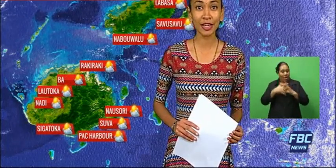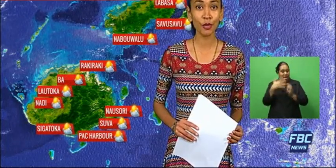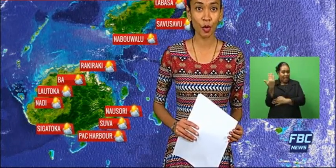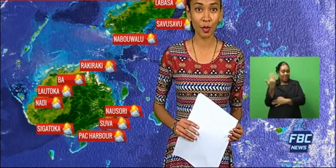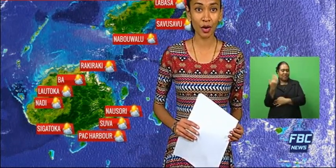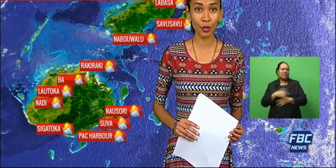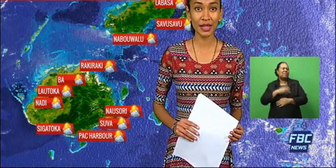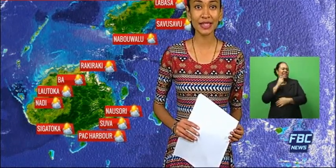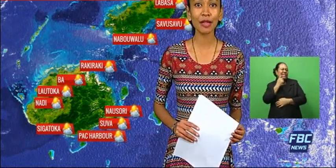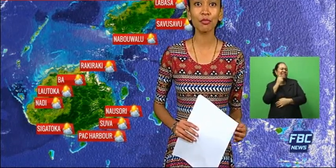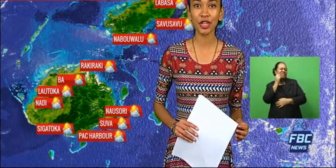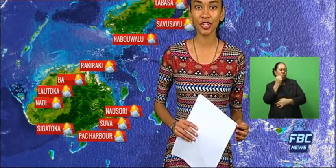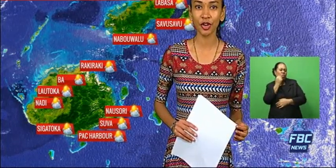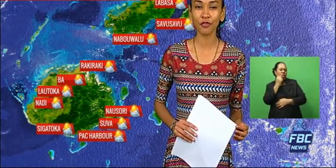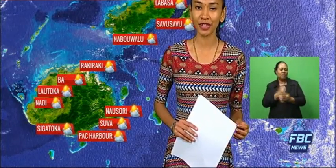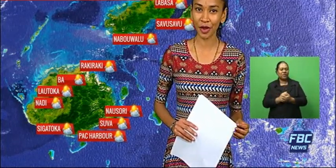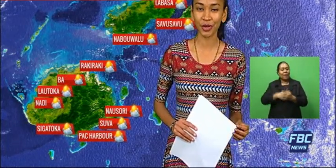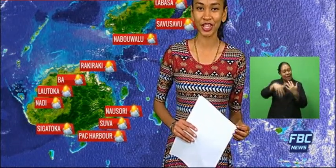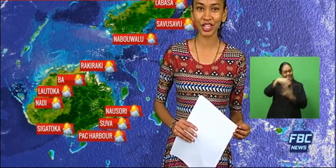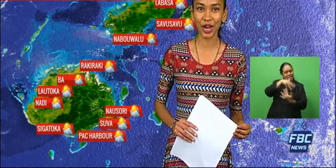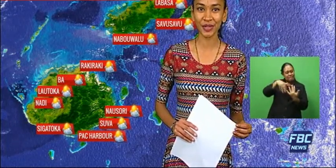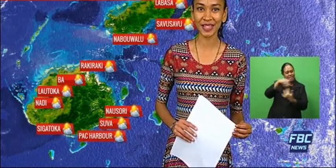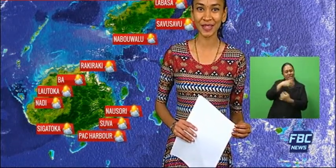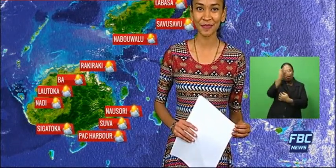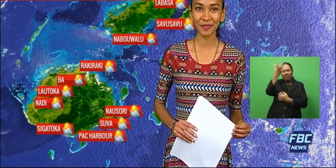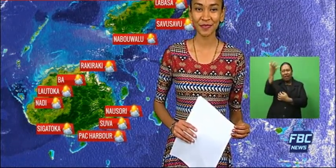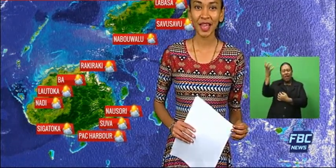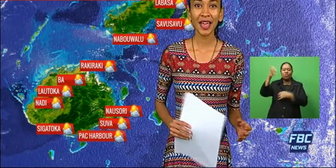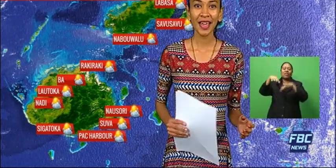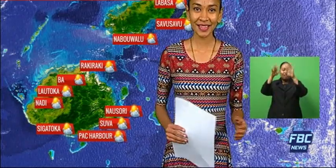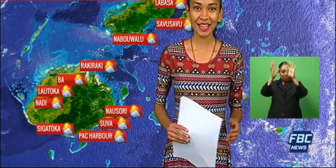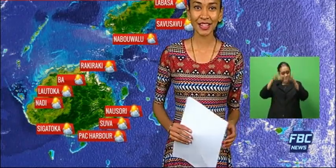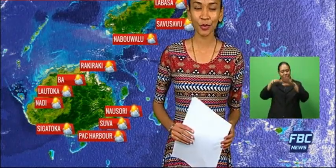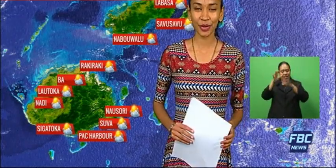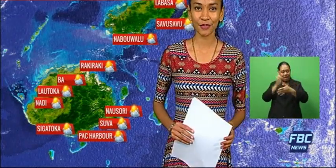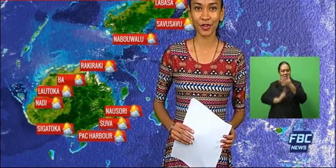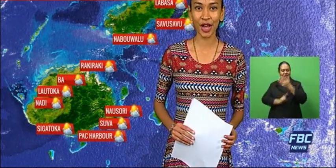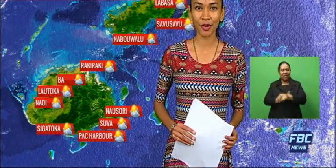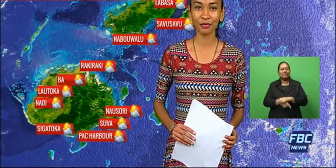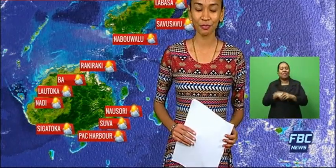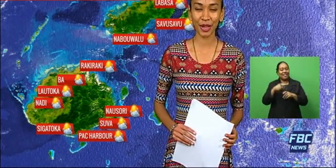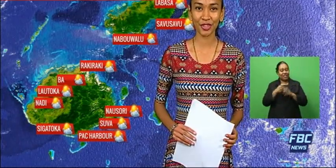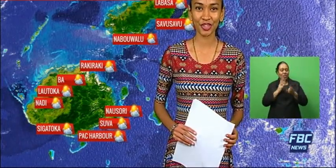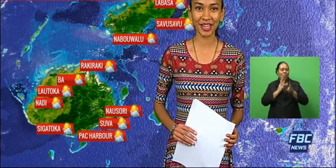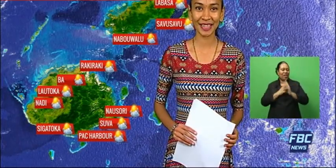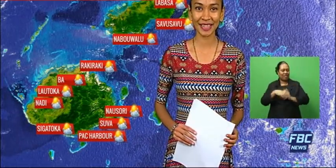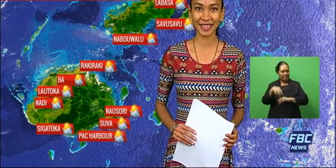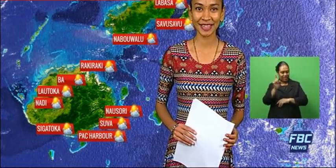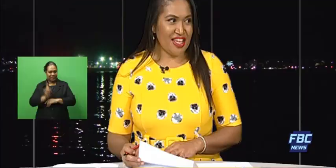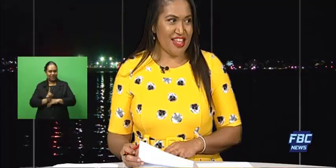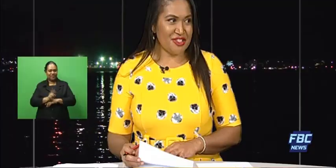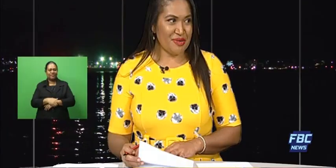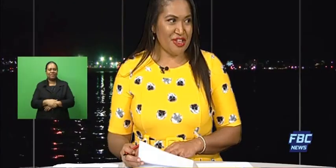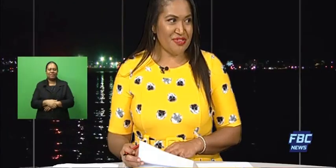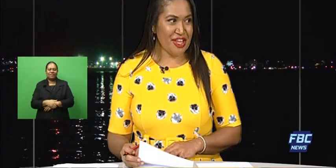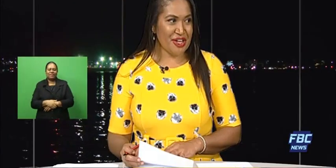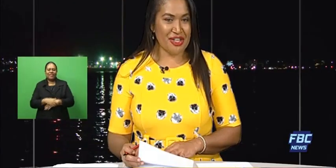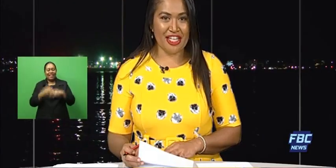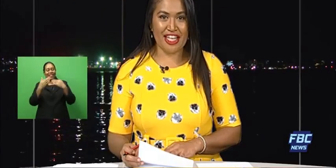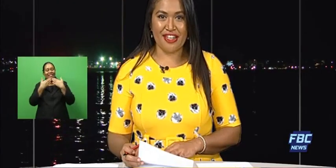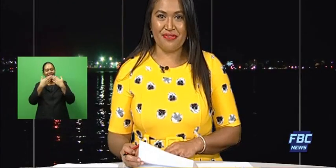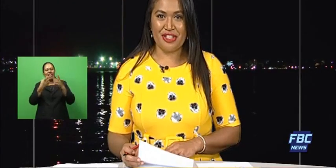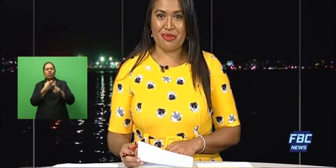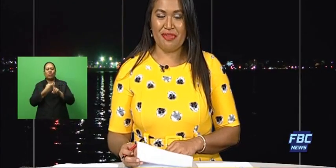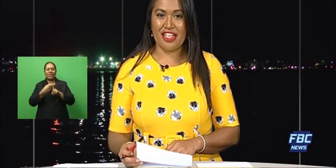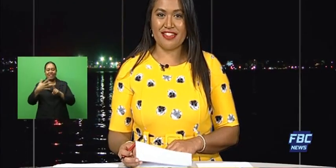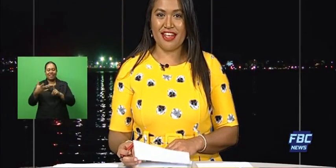be a little warmer with the same mixture of cloud and showers. And that's the weather for now. Back to Jackie. Thanks so much for that,